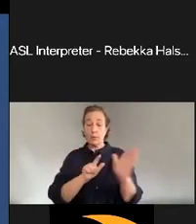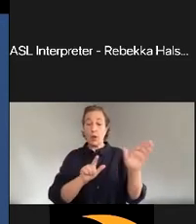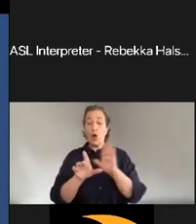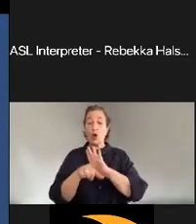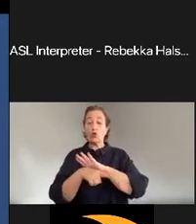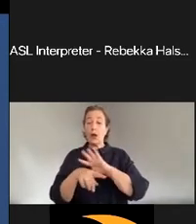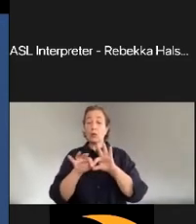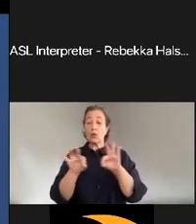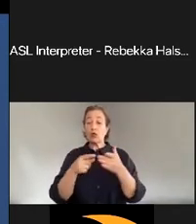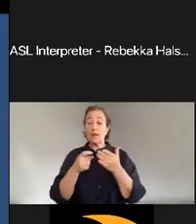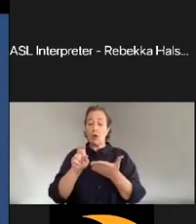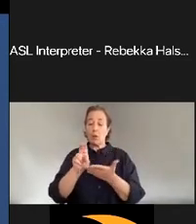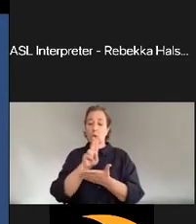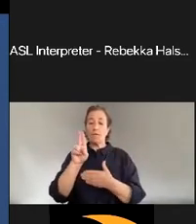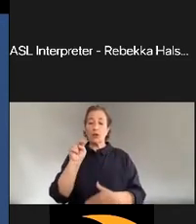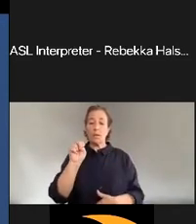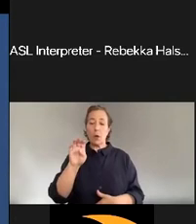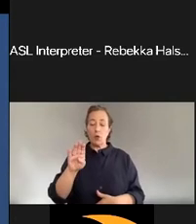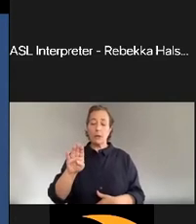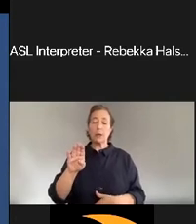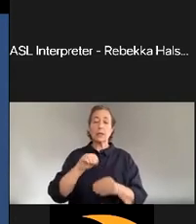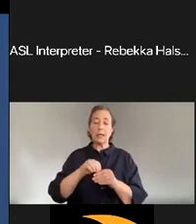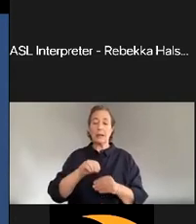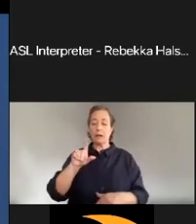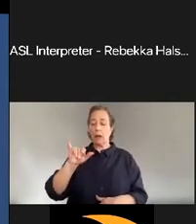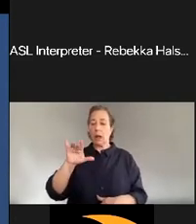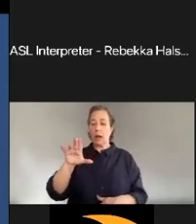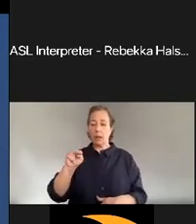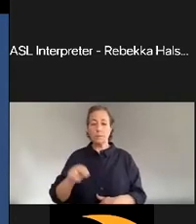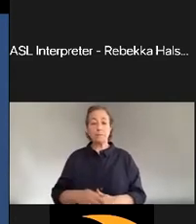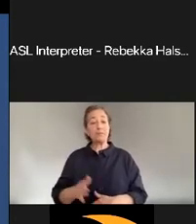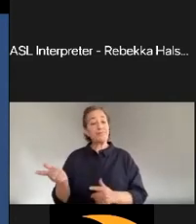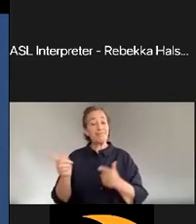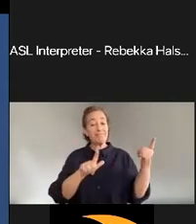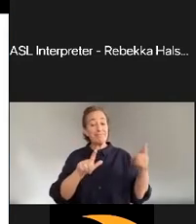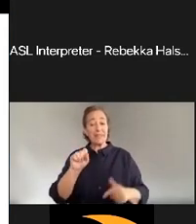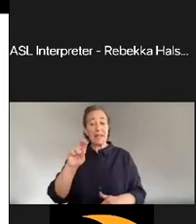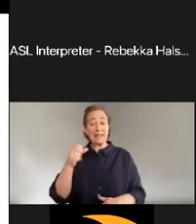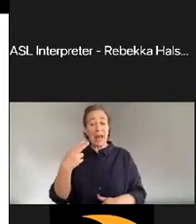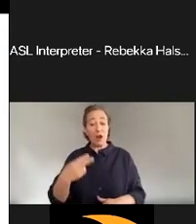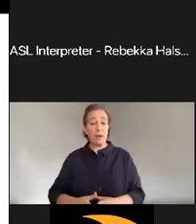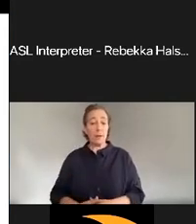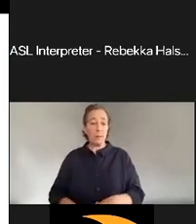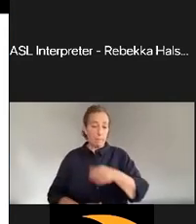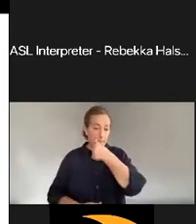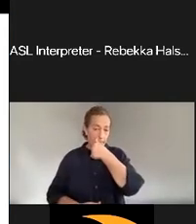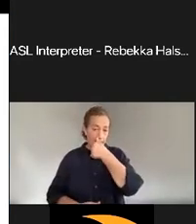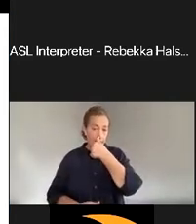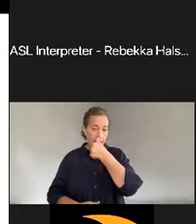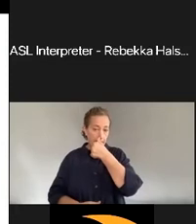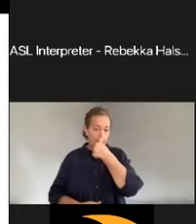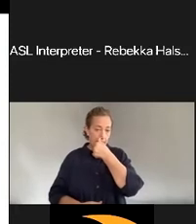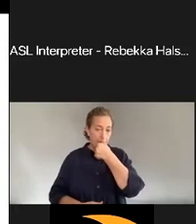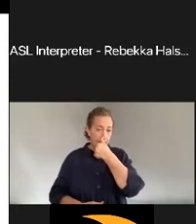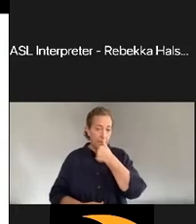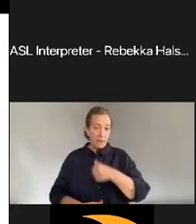degree from the University of Nebraska-Lincoln. Sarah, over to you. Thank you so much, Katie. And